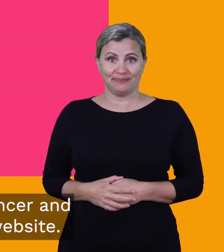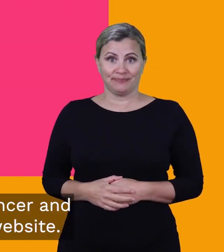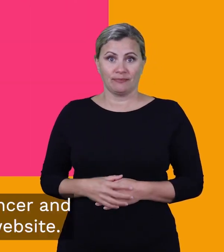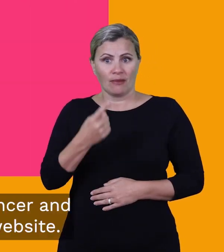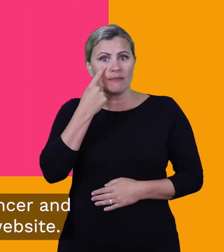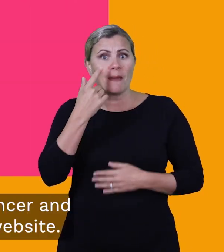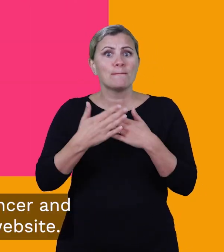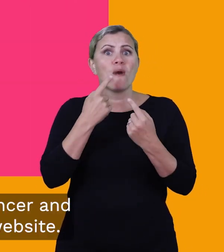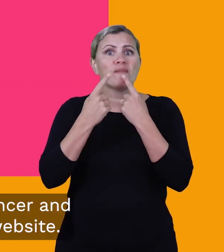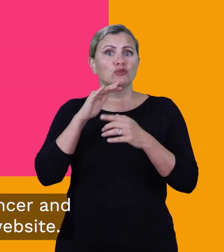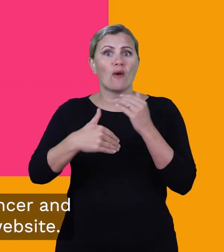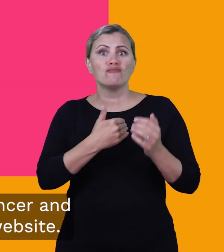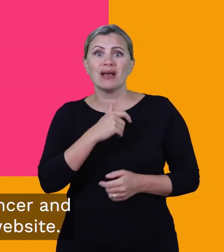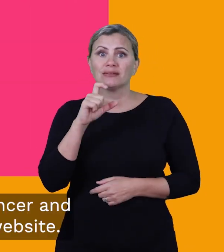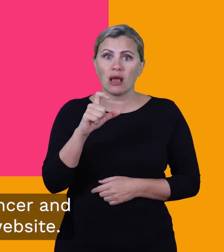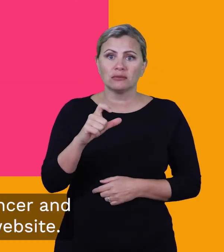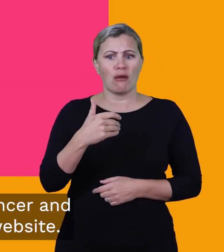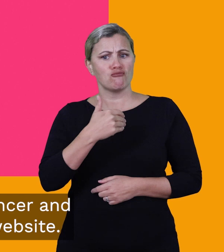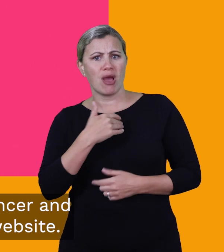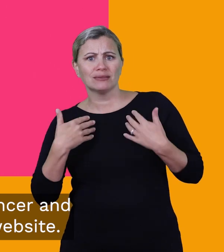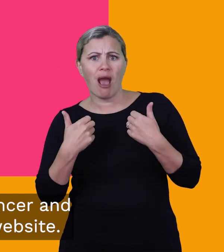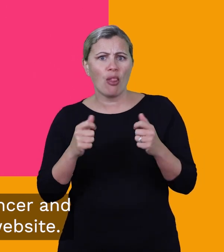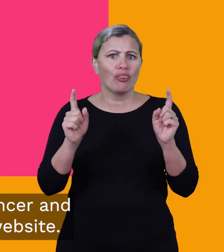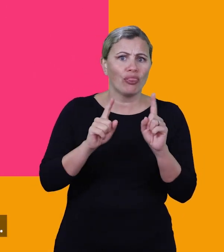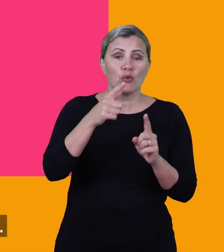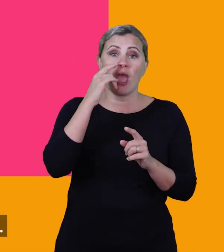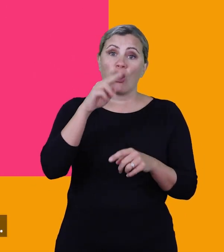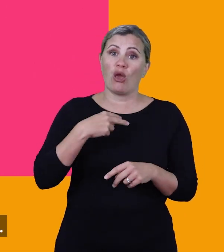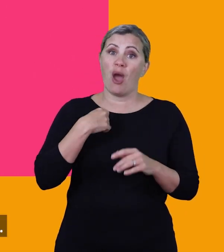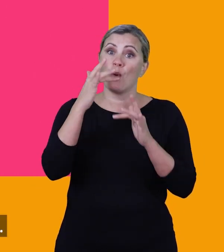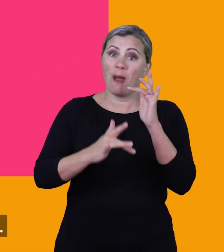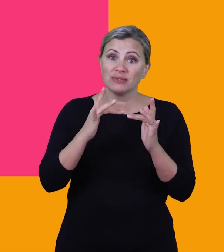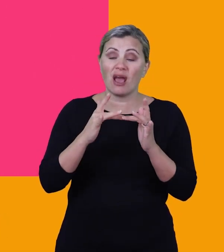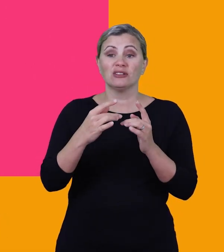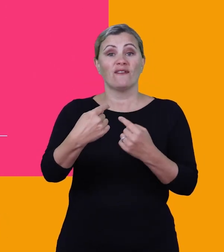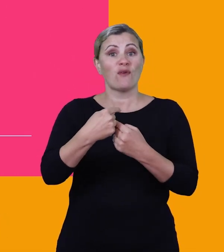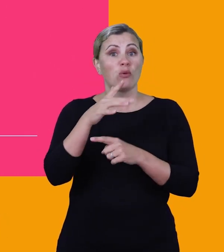To find out more about breast cancer and breast health, you can visit our website, follow us on social